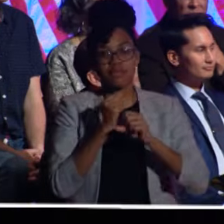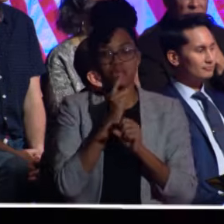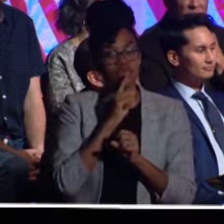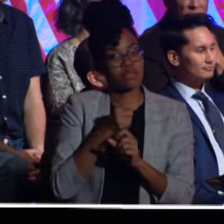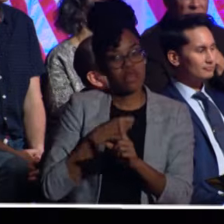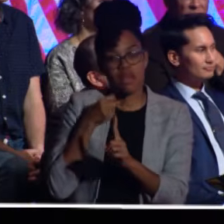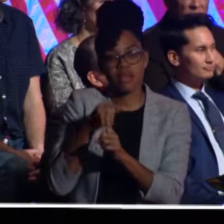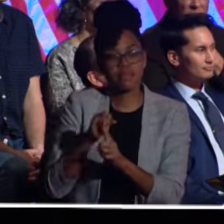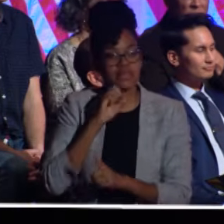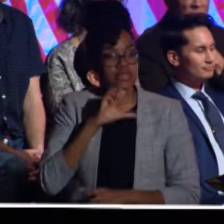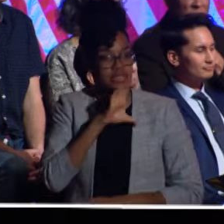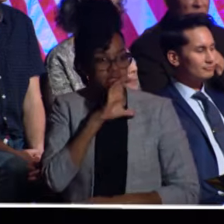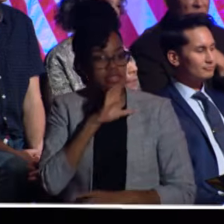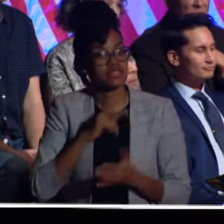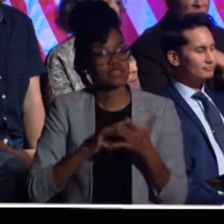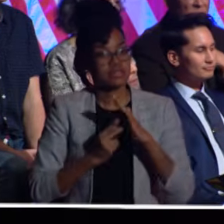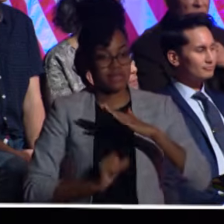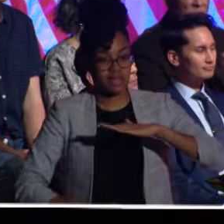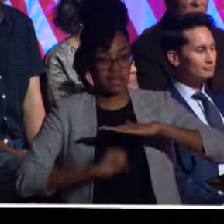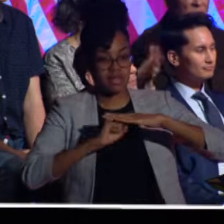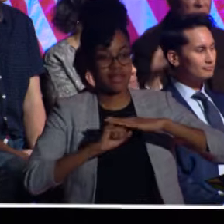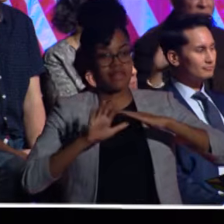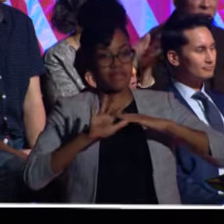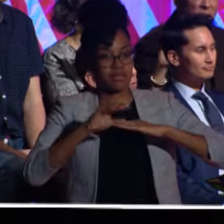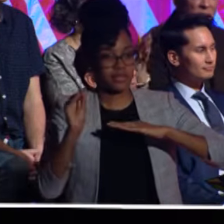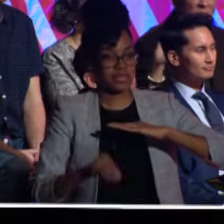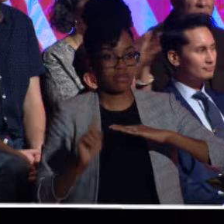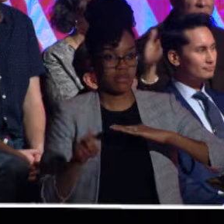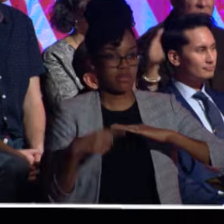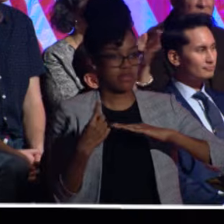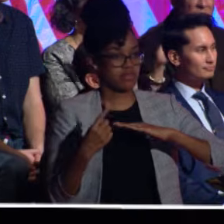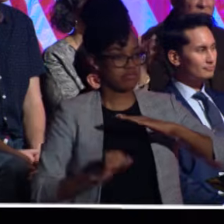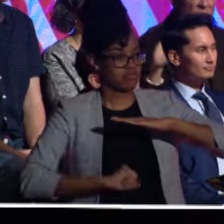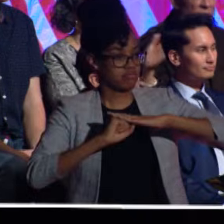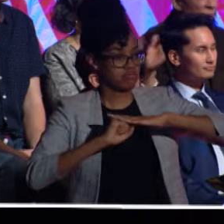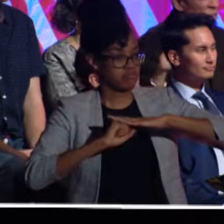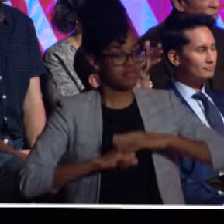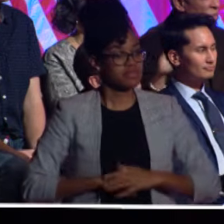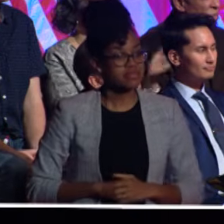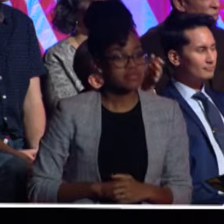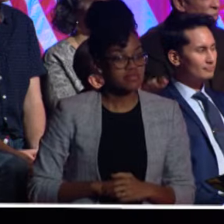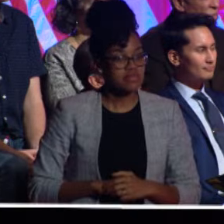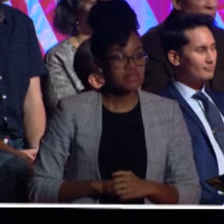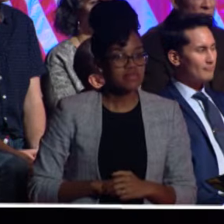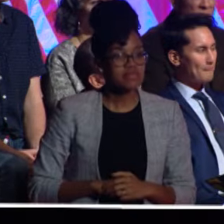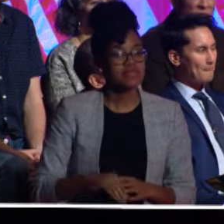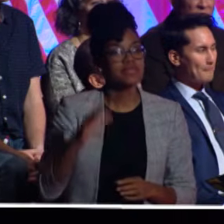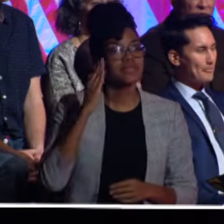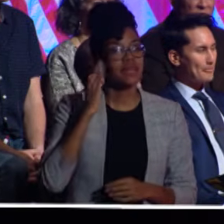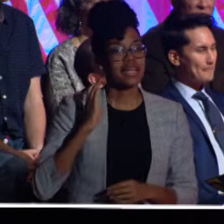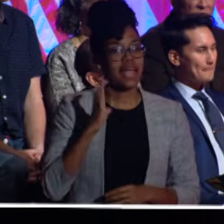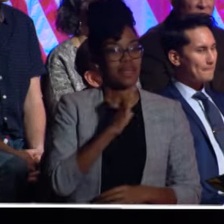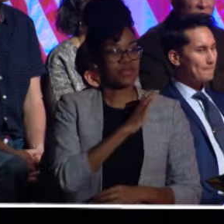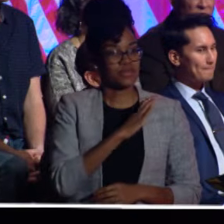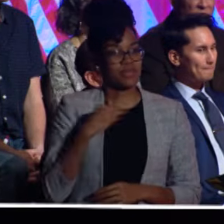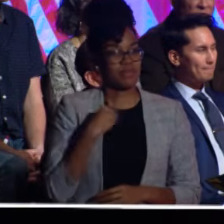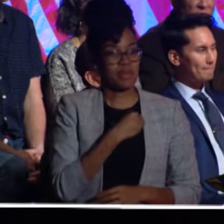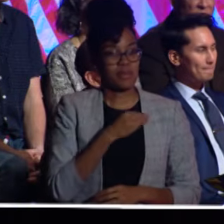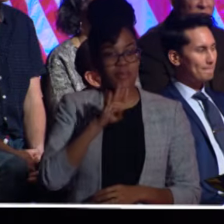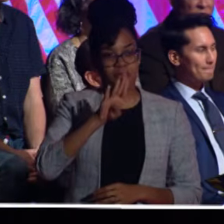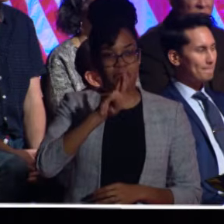increase cap to 5%. And I know Councilmember Brandon Todd had the right idea